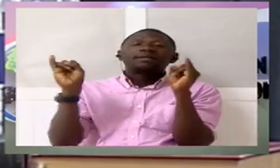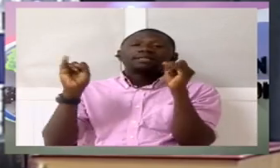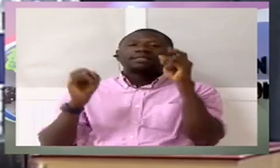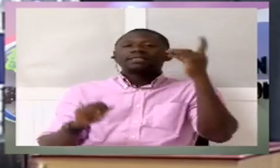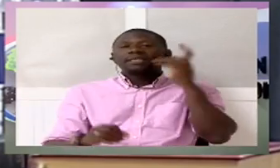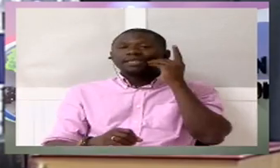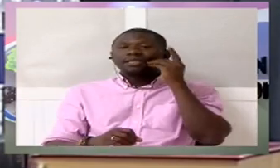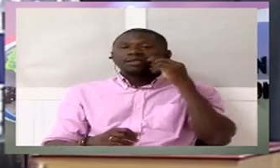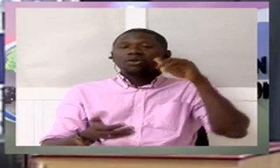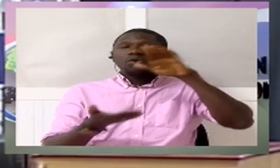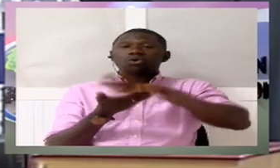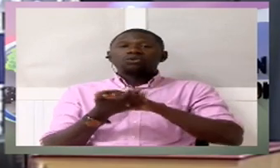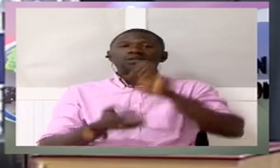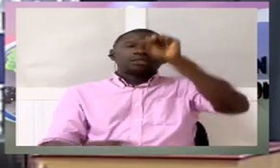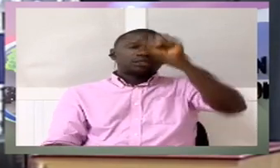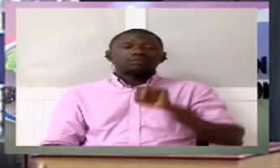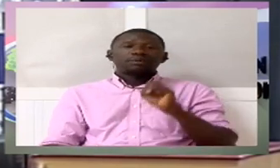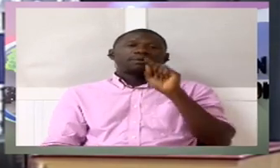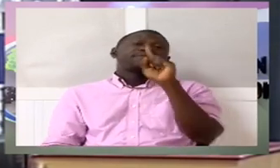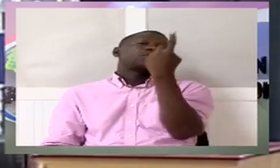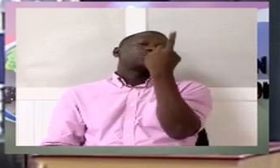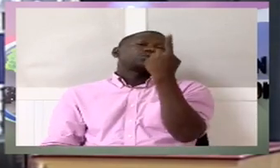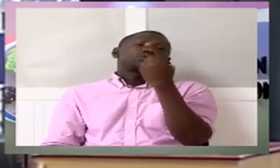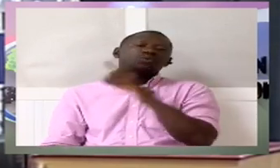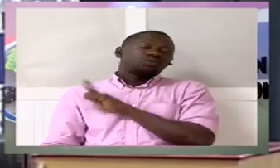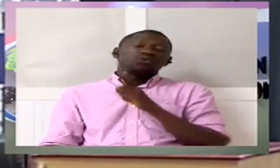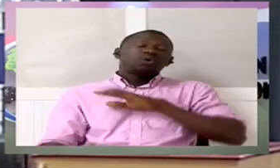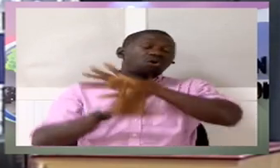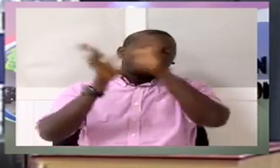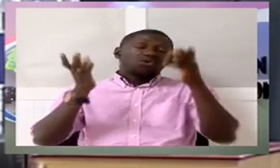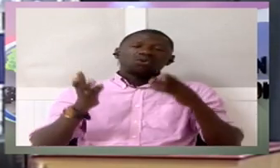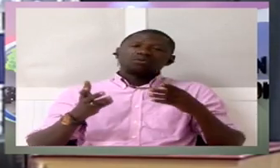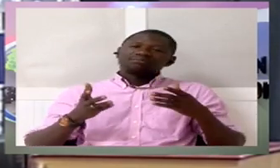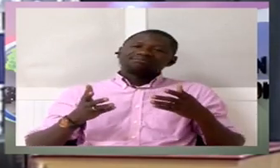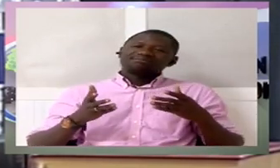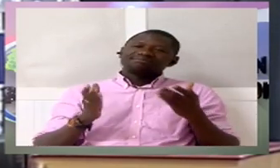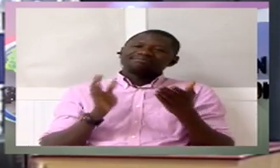September 1st. So mbenga celebrate. So we all celebrated.